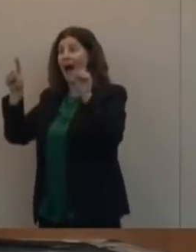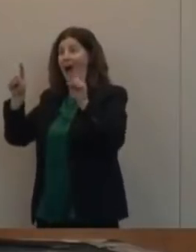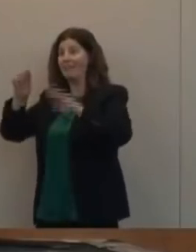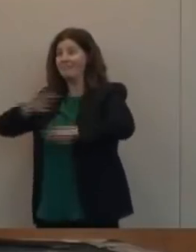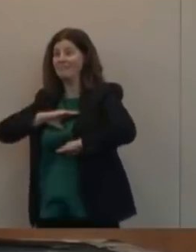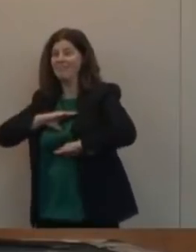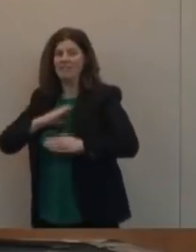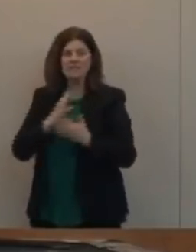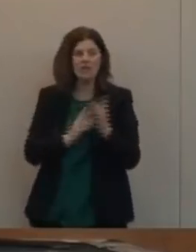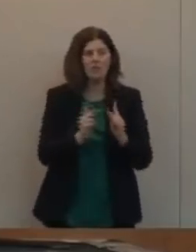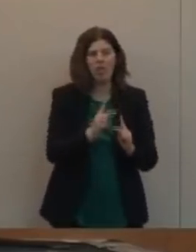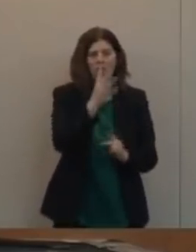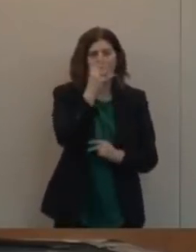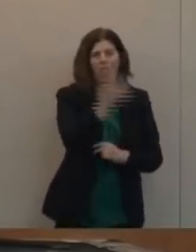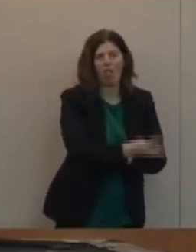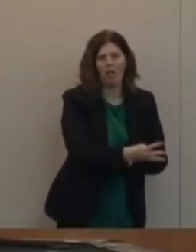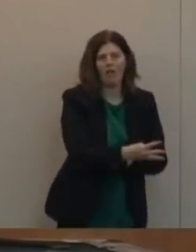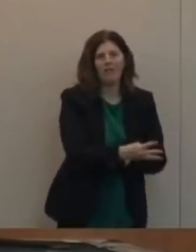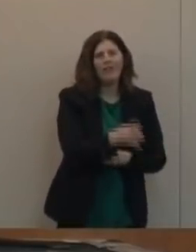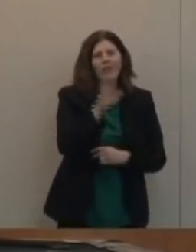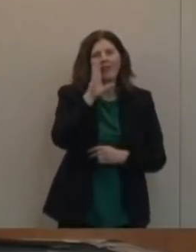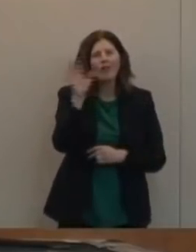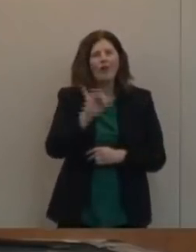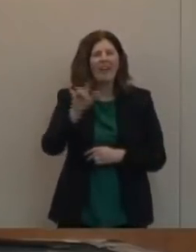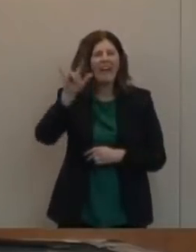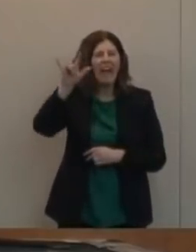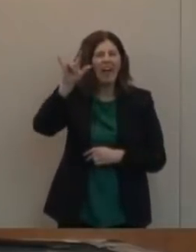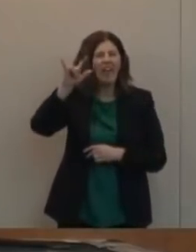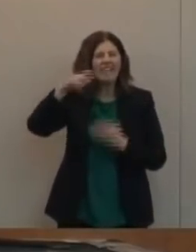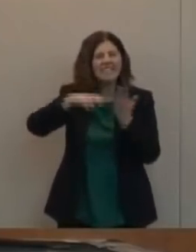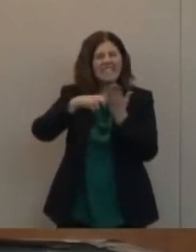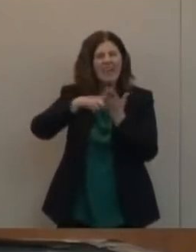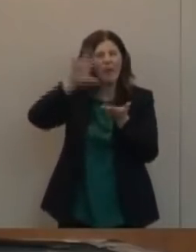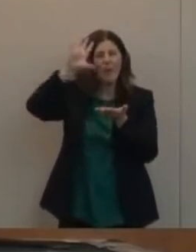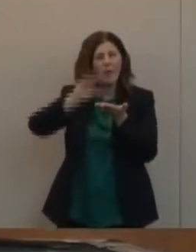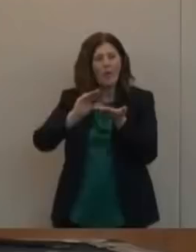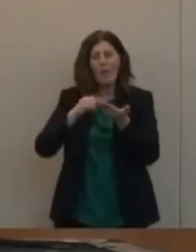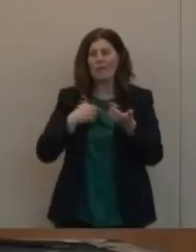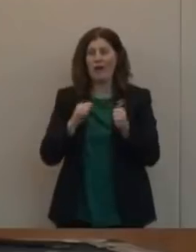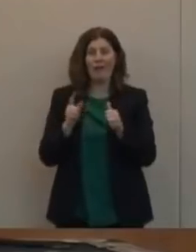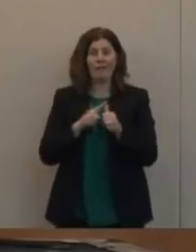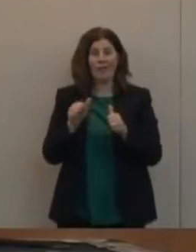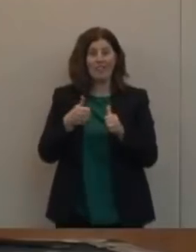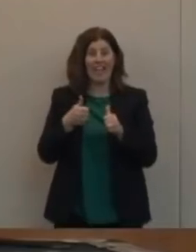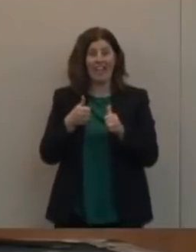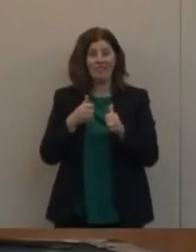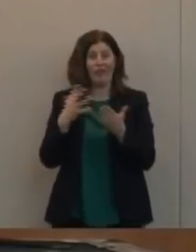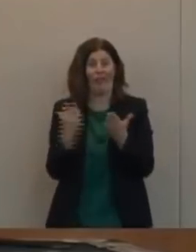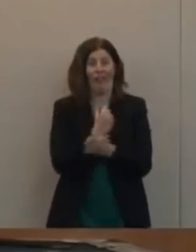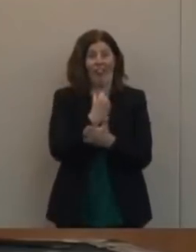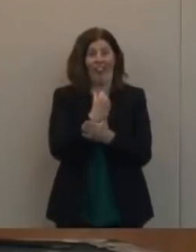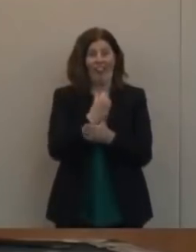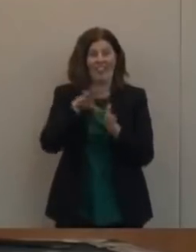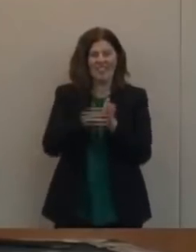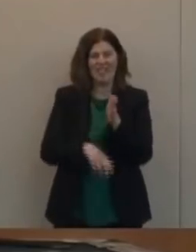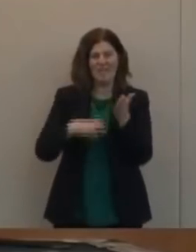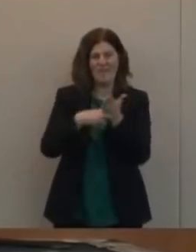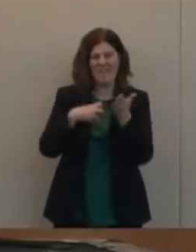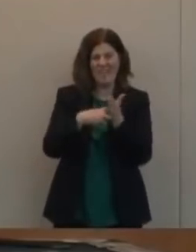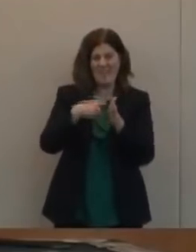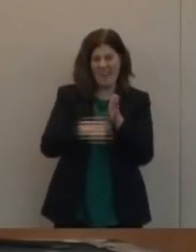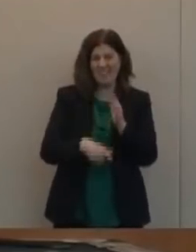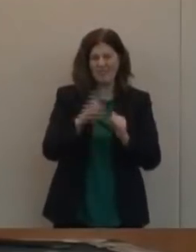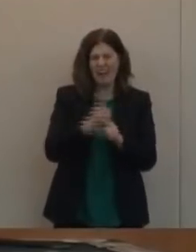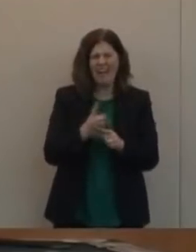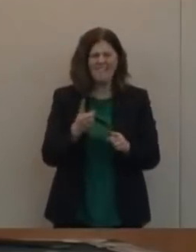it's when they would do an airline special, and we'd all try to be the first 10 to get the getaway fare.